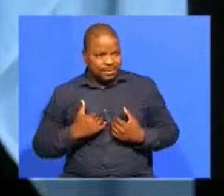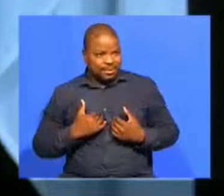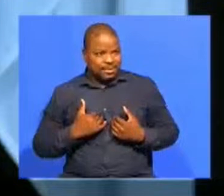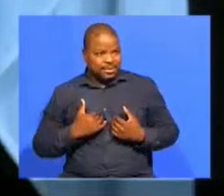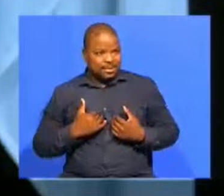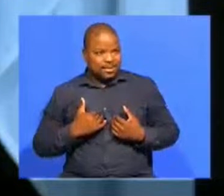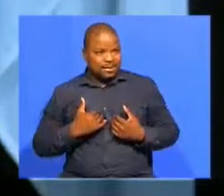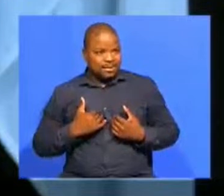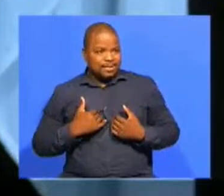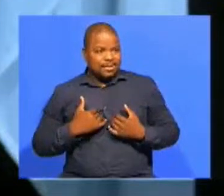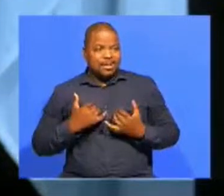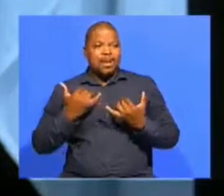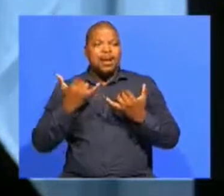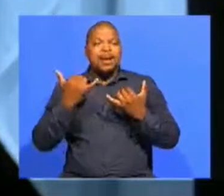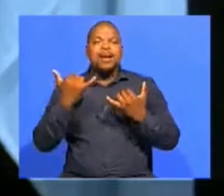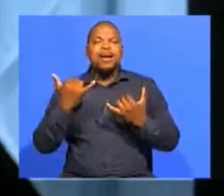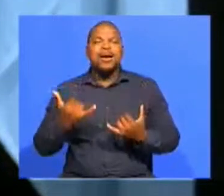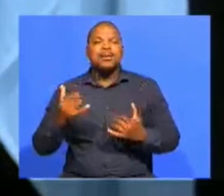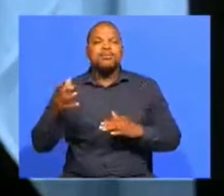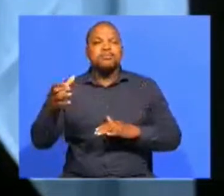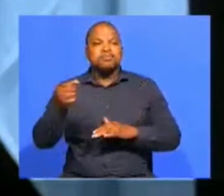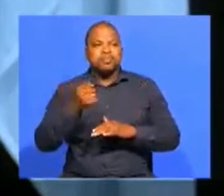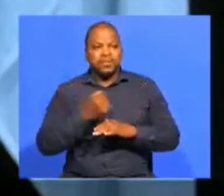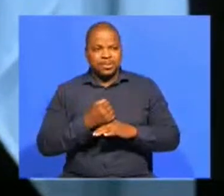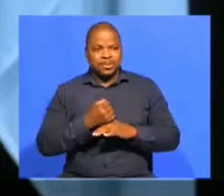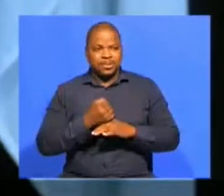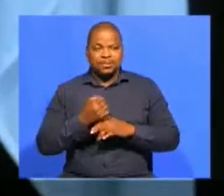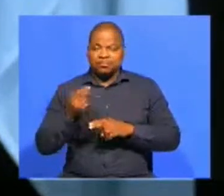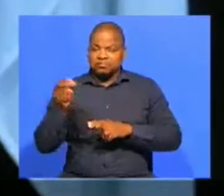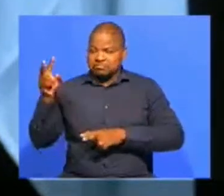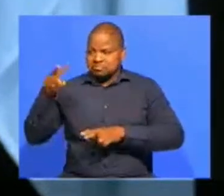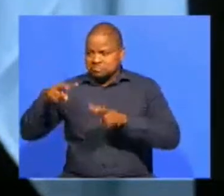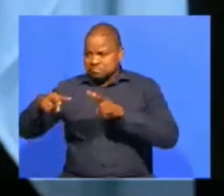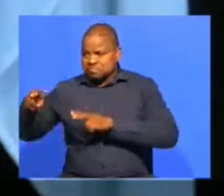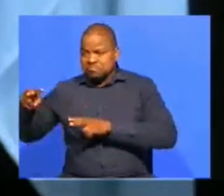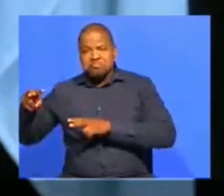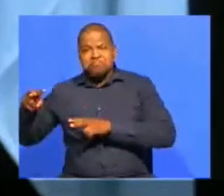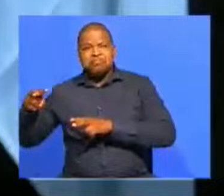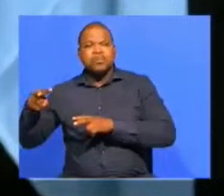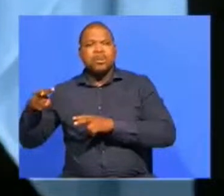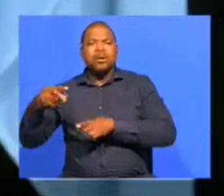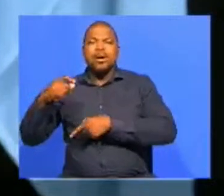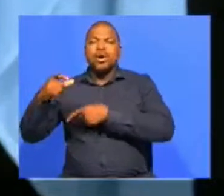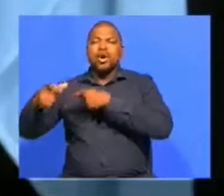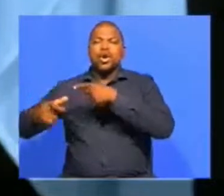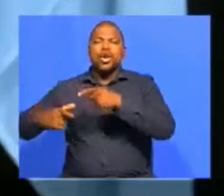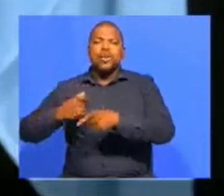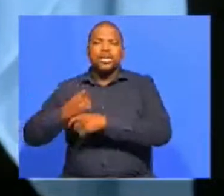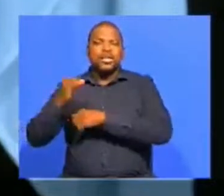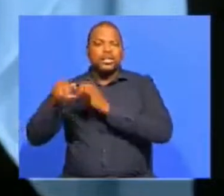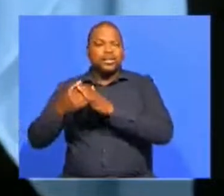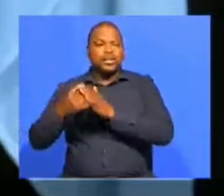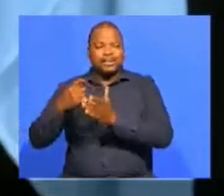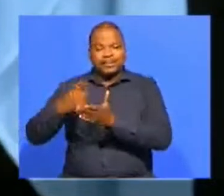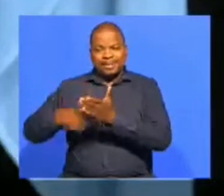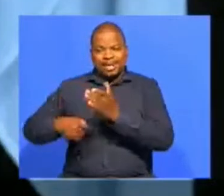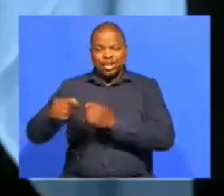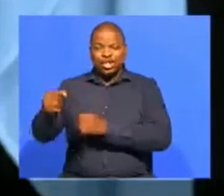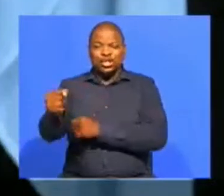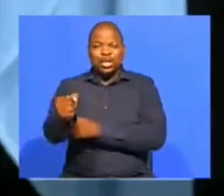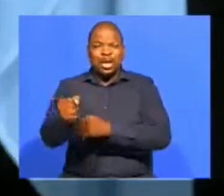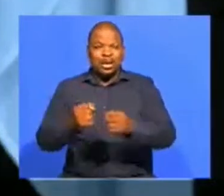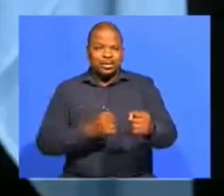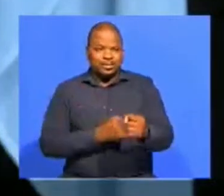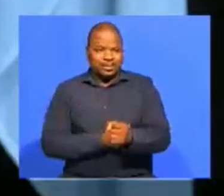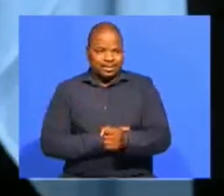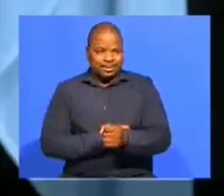that will now put the policing of what they call the global international tax structure